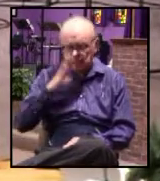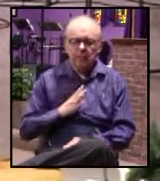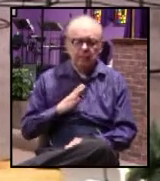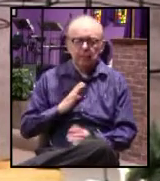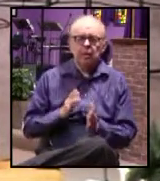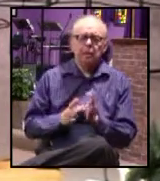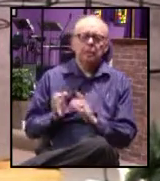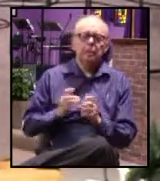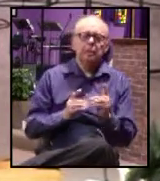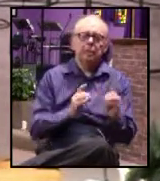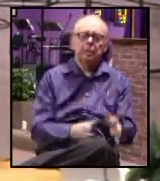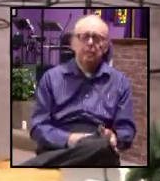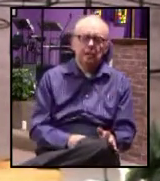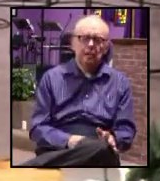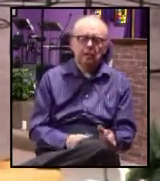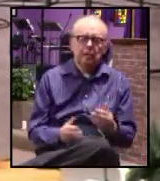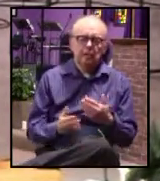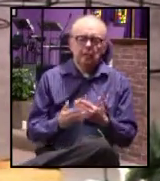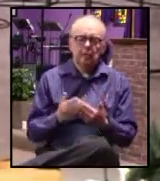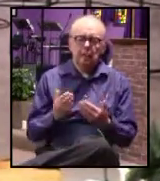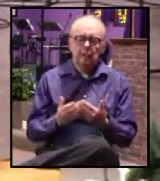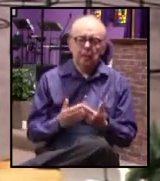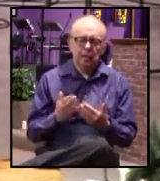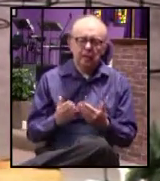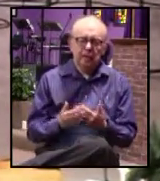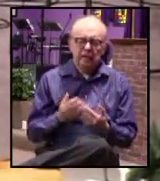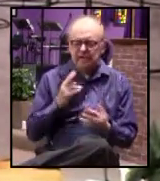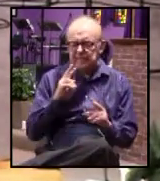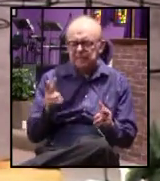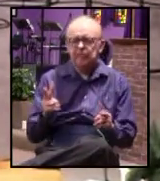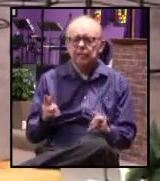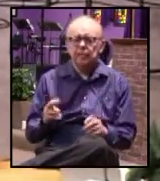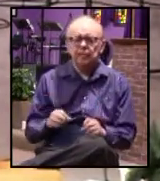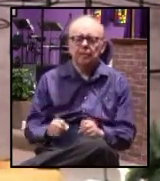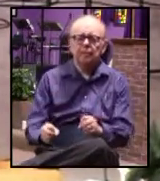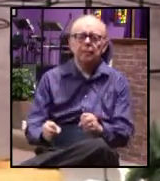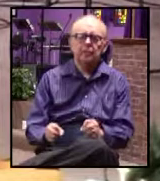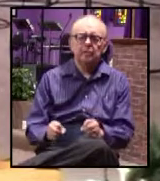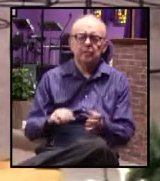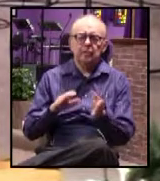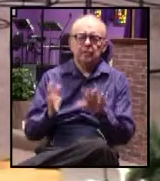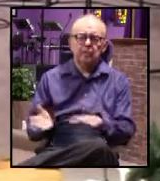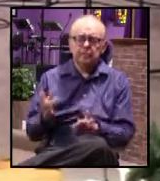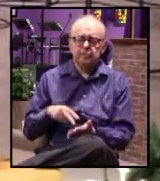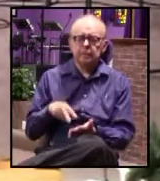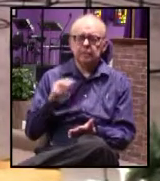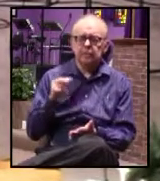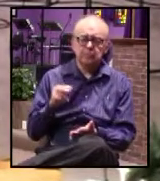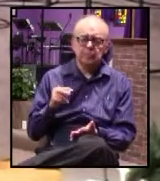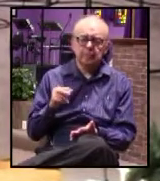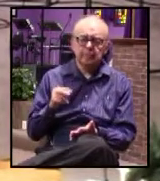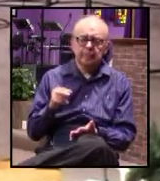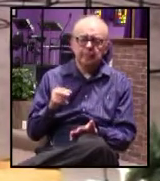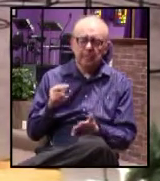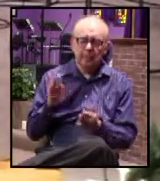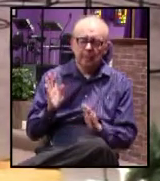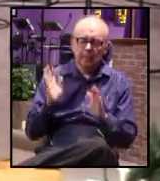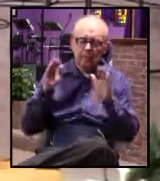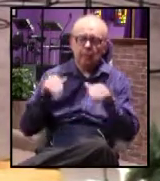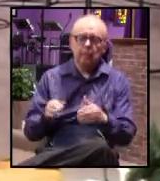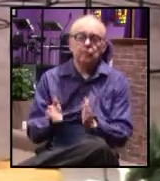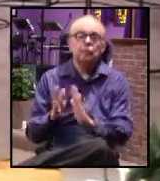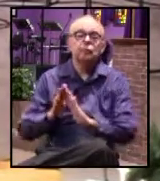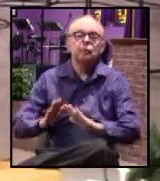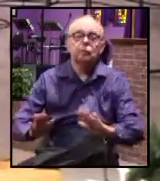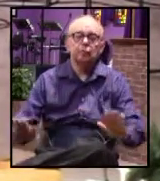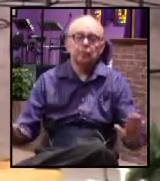his disciples had seen the blind see, the dead raised, the waves become